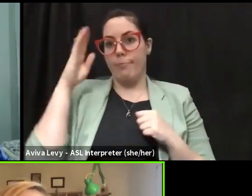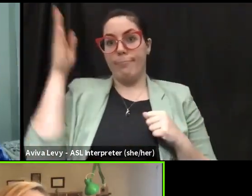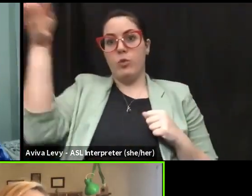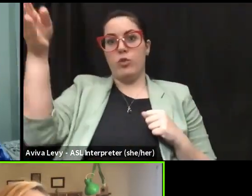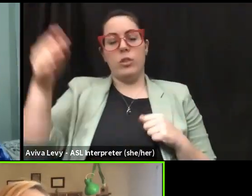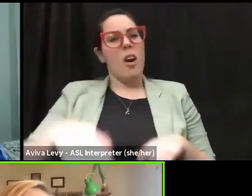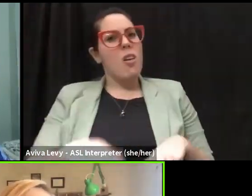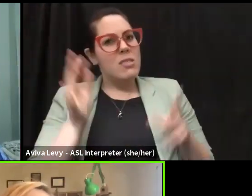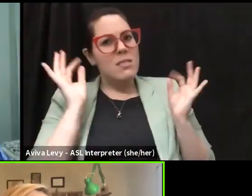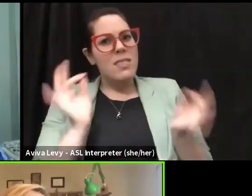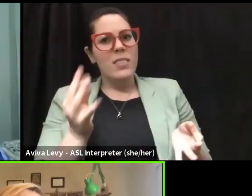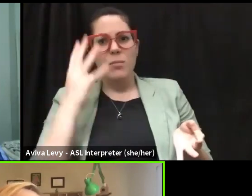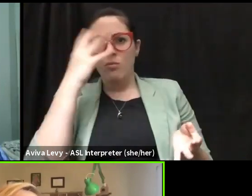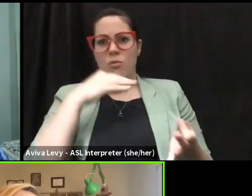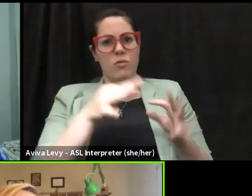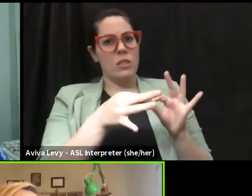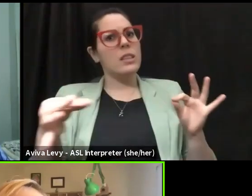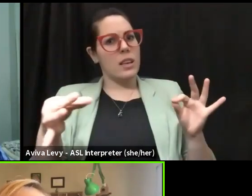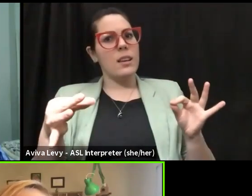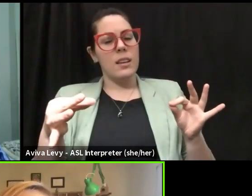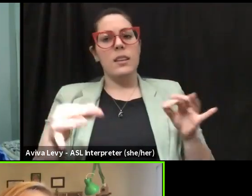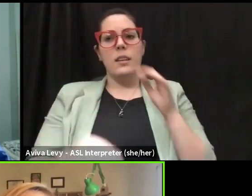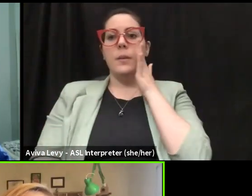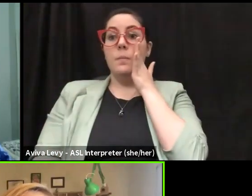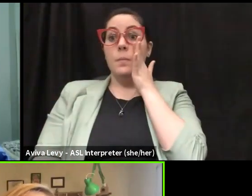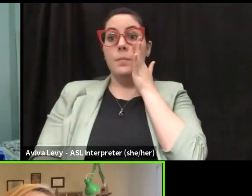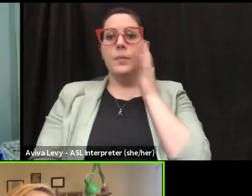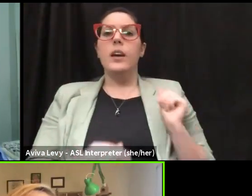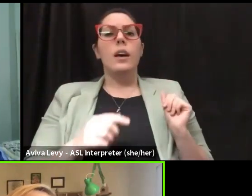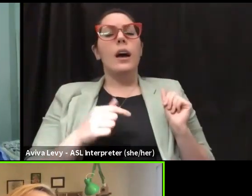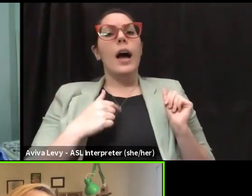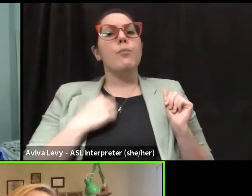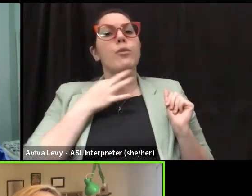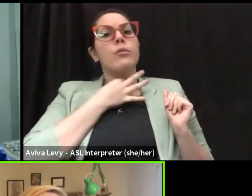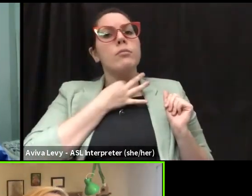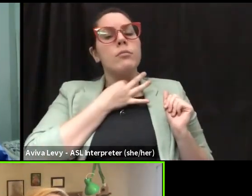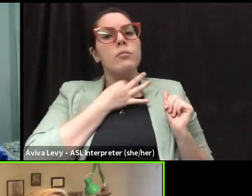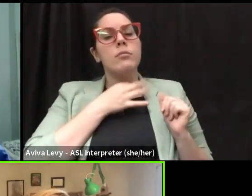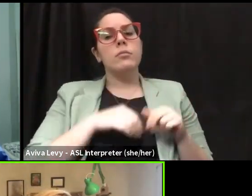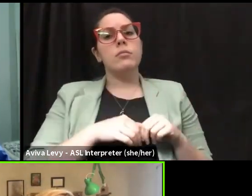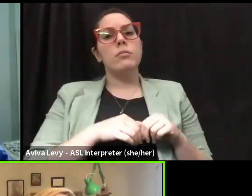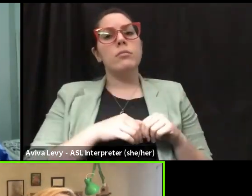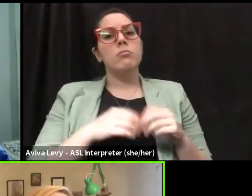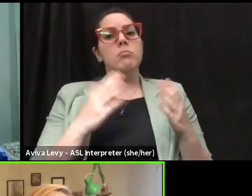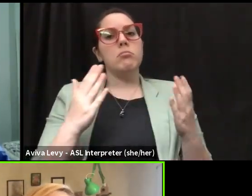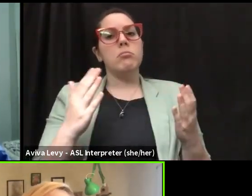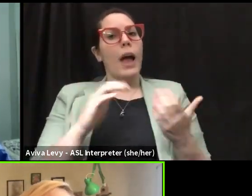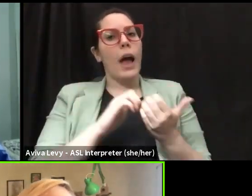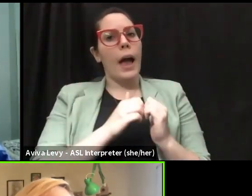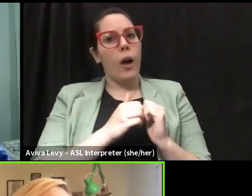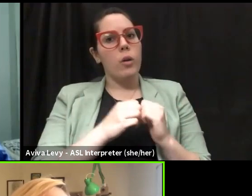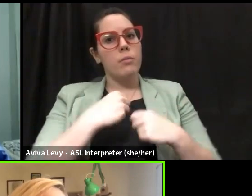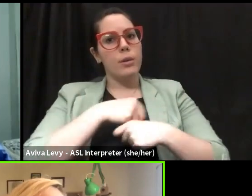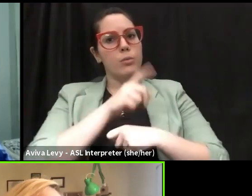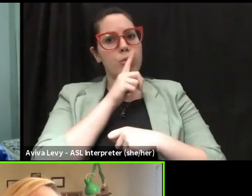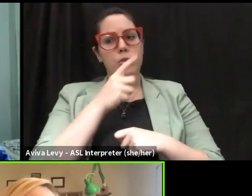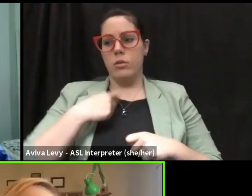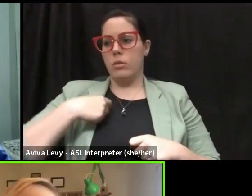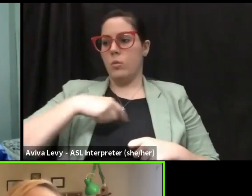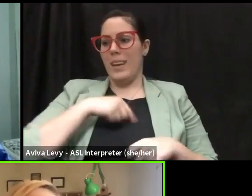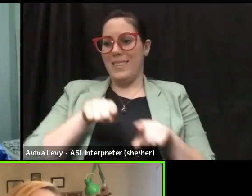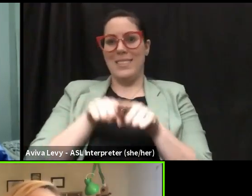so beautifully said. And that brings up something else I'd really love to ask you about. How do we ensure that the community